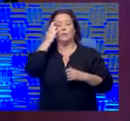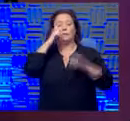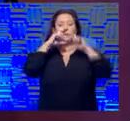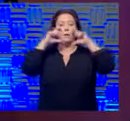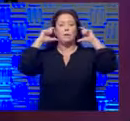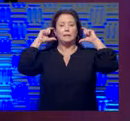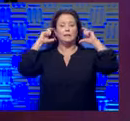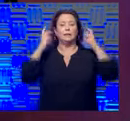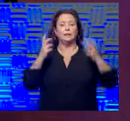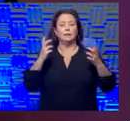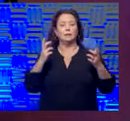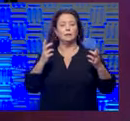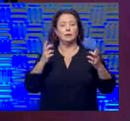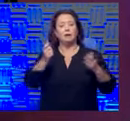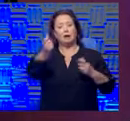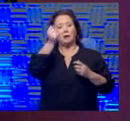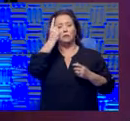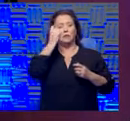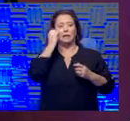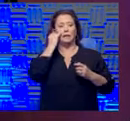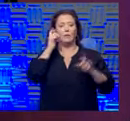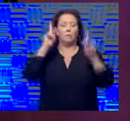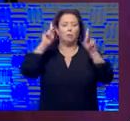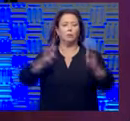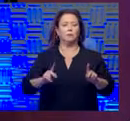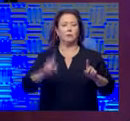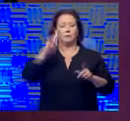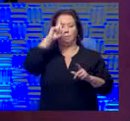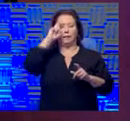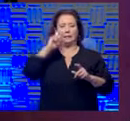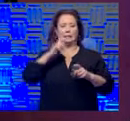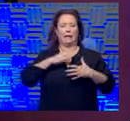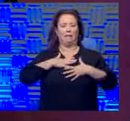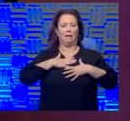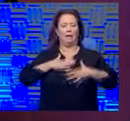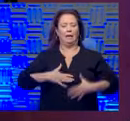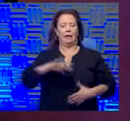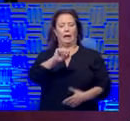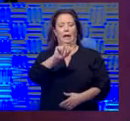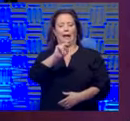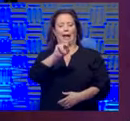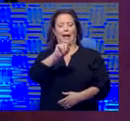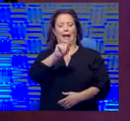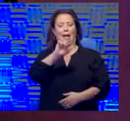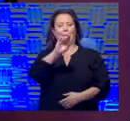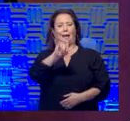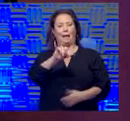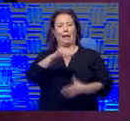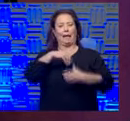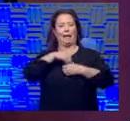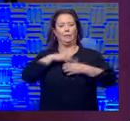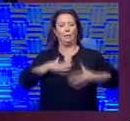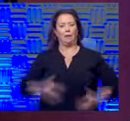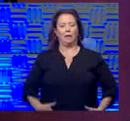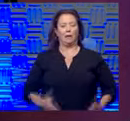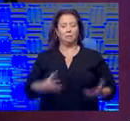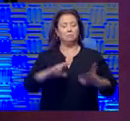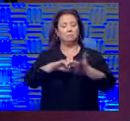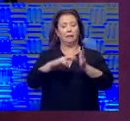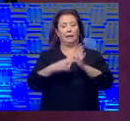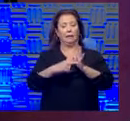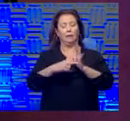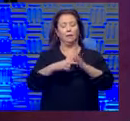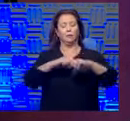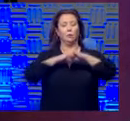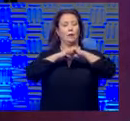mask. I would understand if a person thinks that because they have an antibody present, that it necessarily means they're